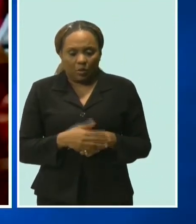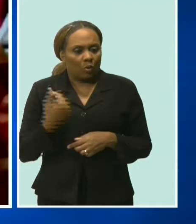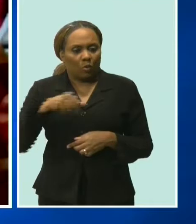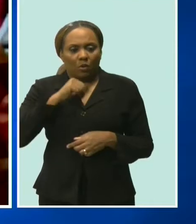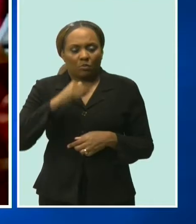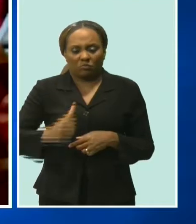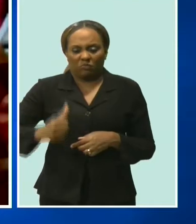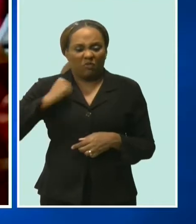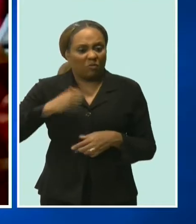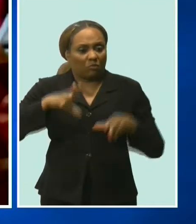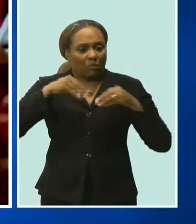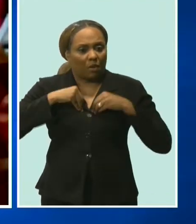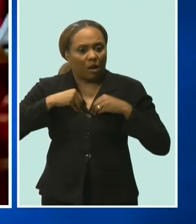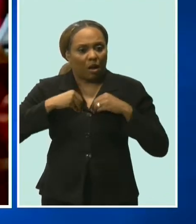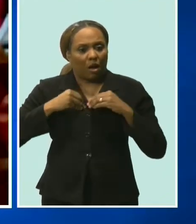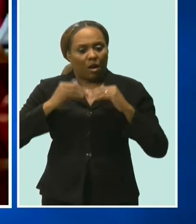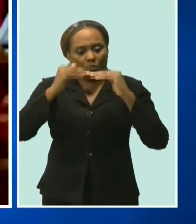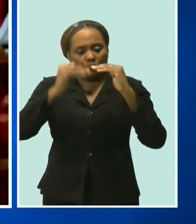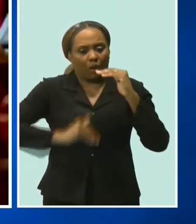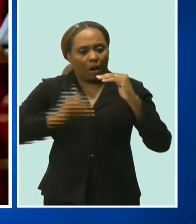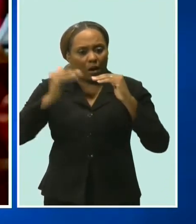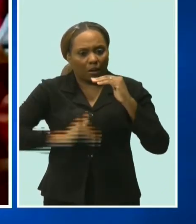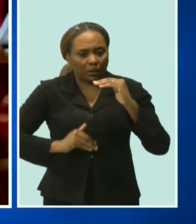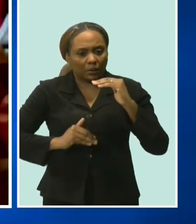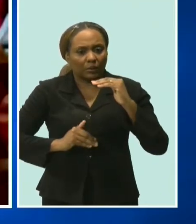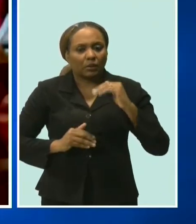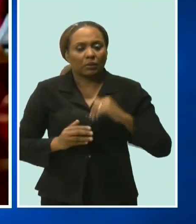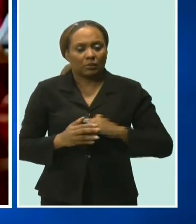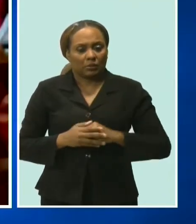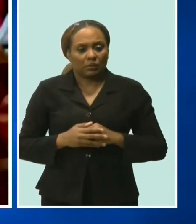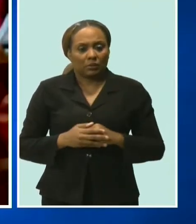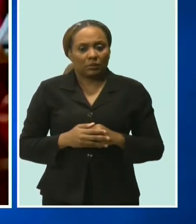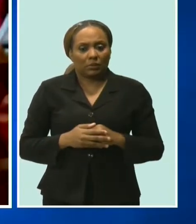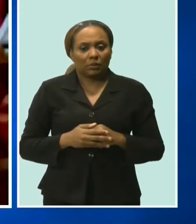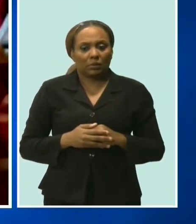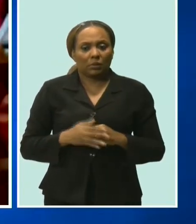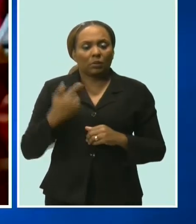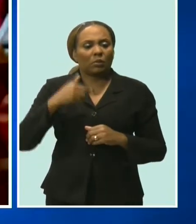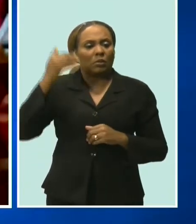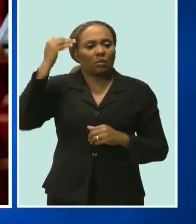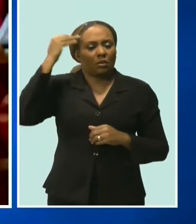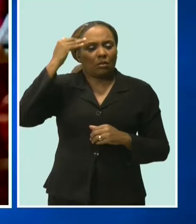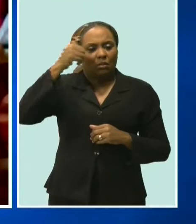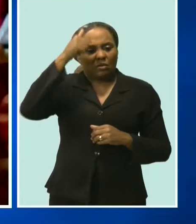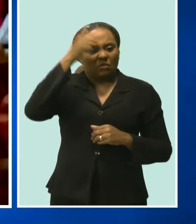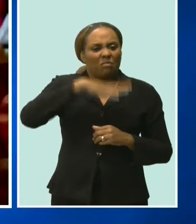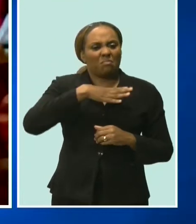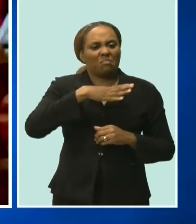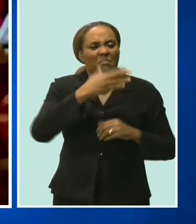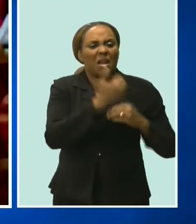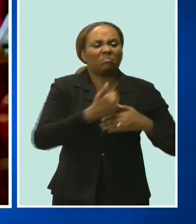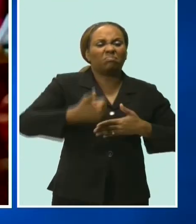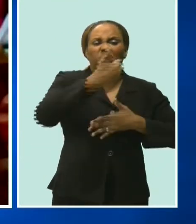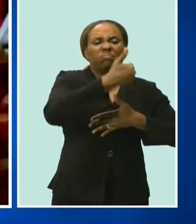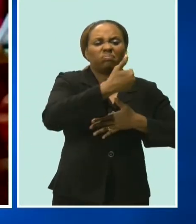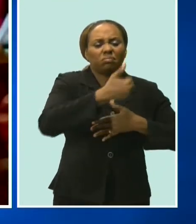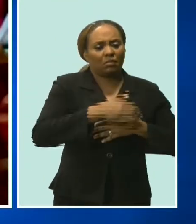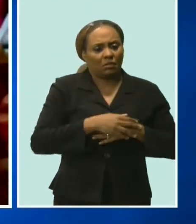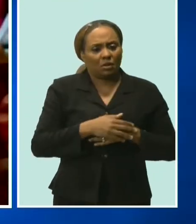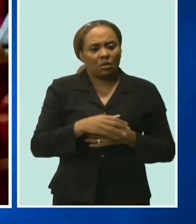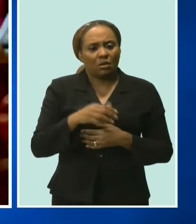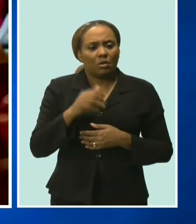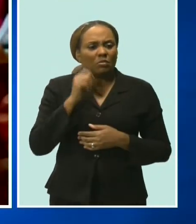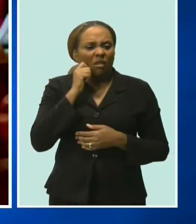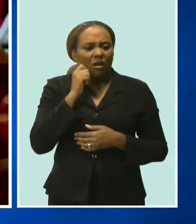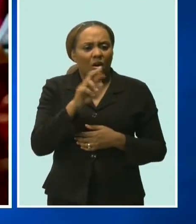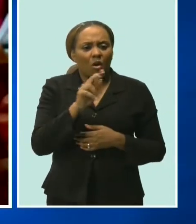injustice, which will recognize that patriarchy, racism, and inequalities are interlinked,